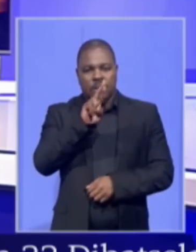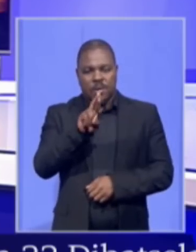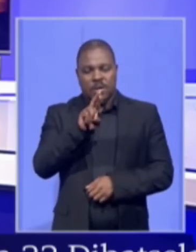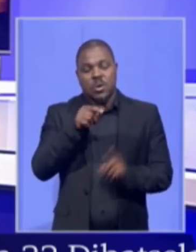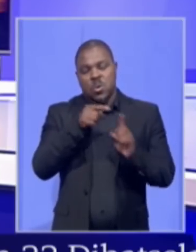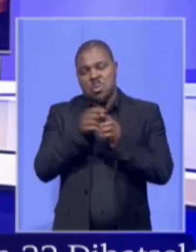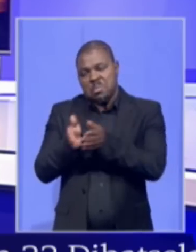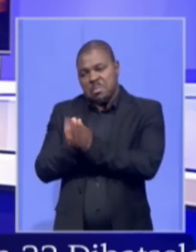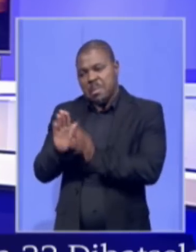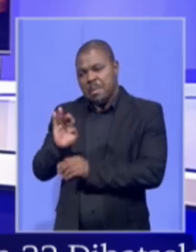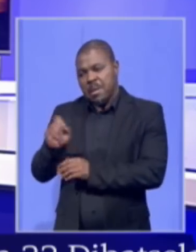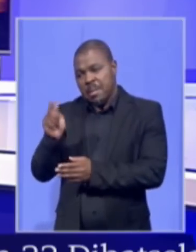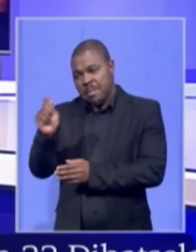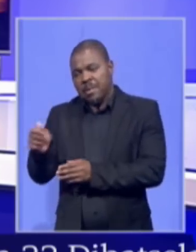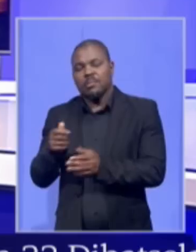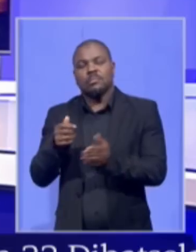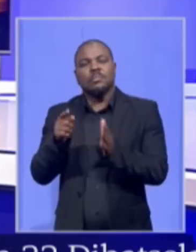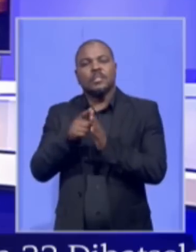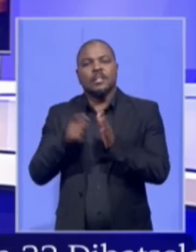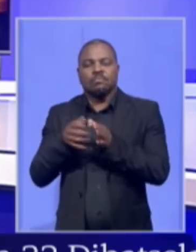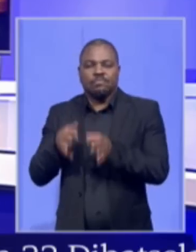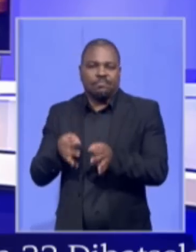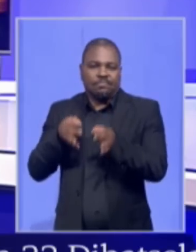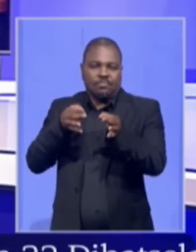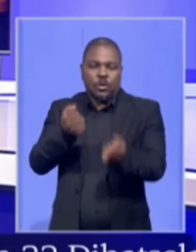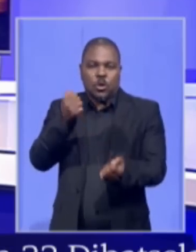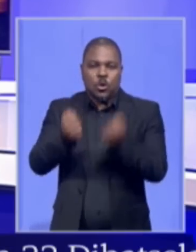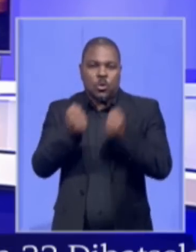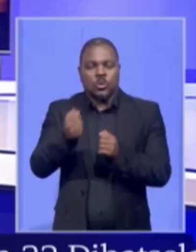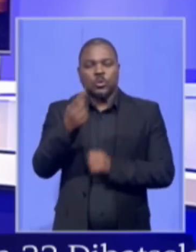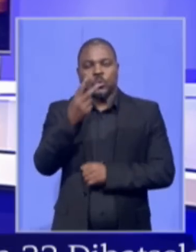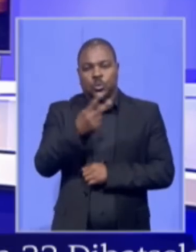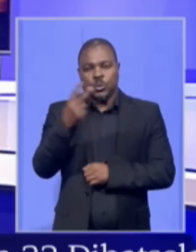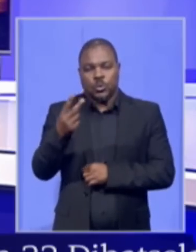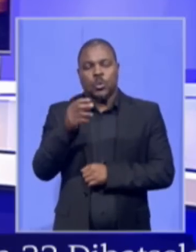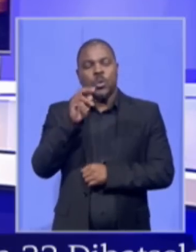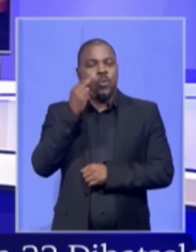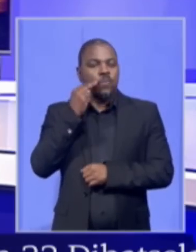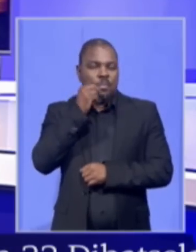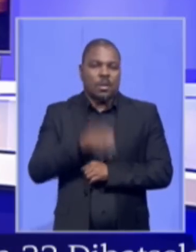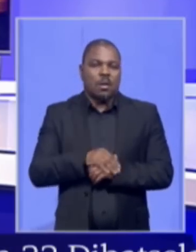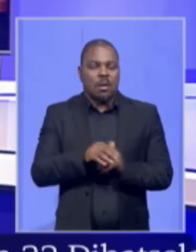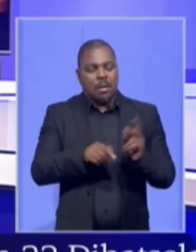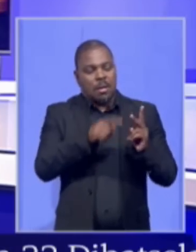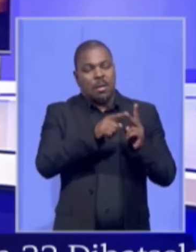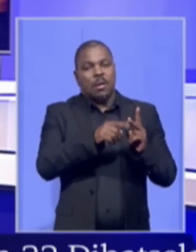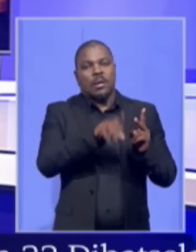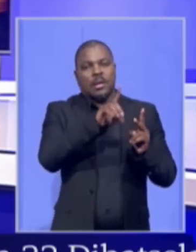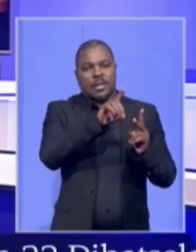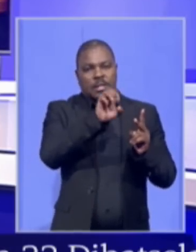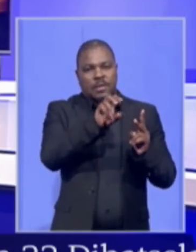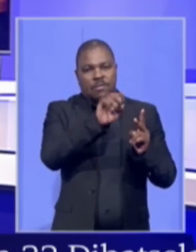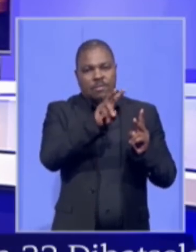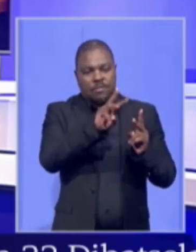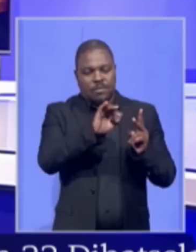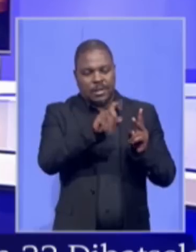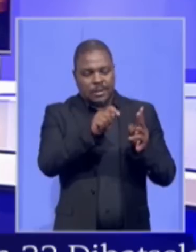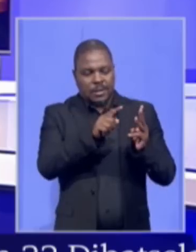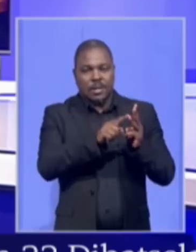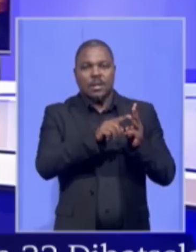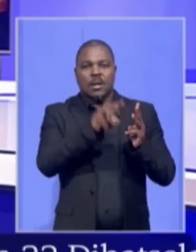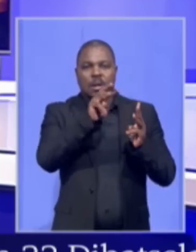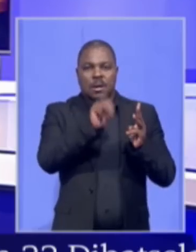ya letšatšing la 22 Nofemere. Balatofatšwa ka yena ba babedi Rudolf Divet le William Musora